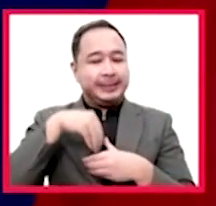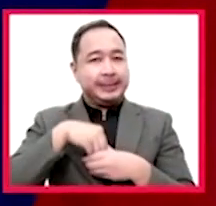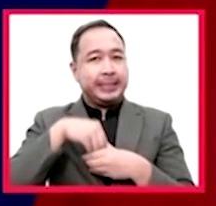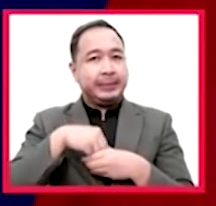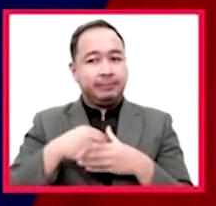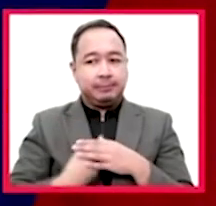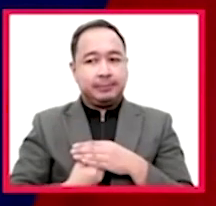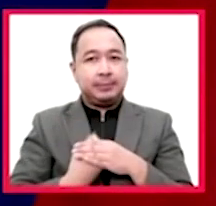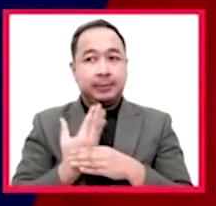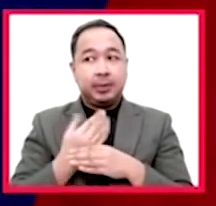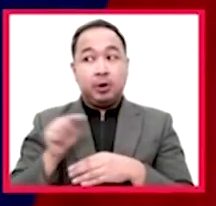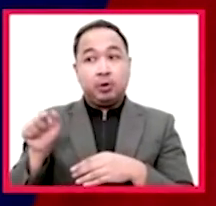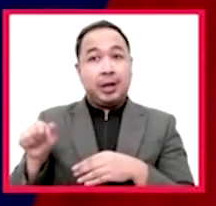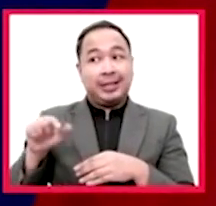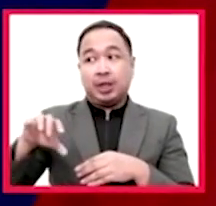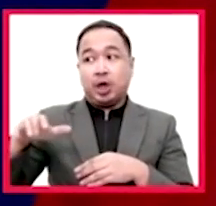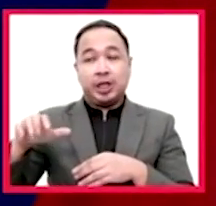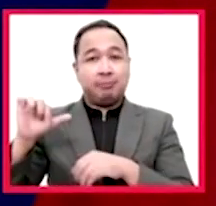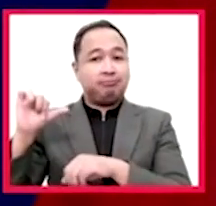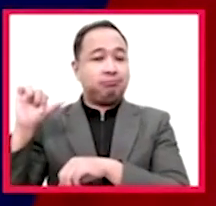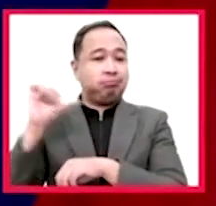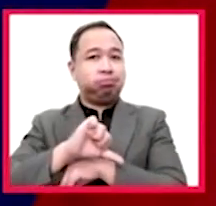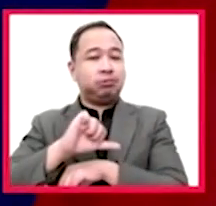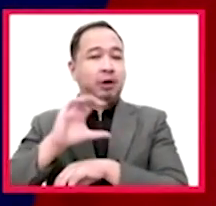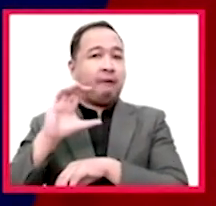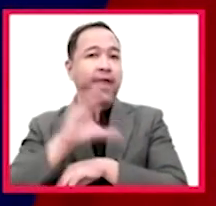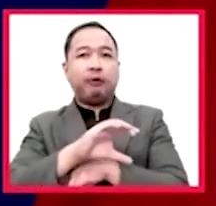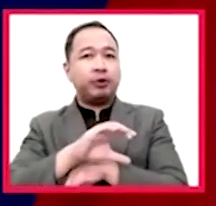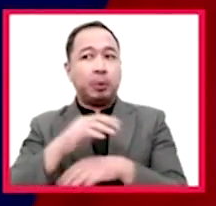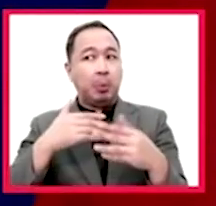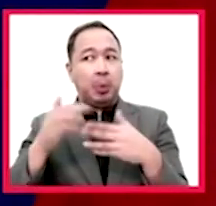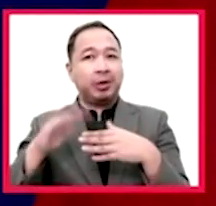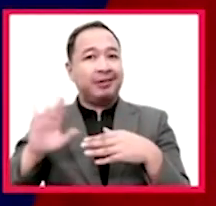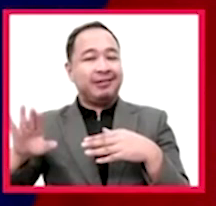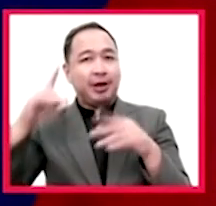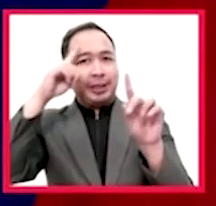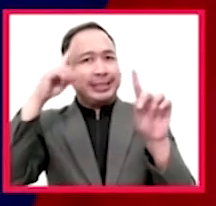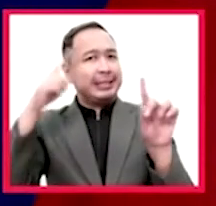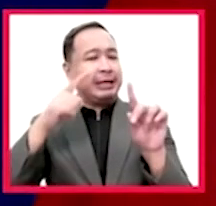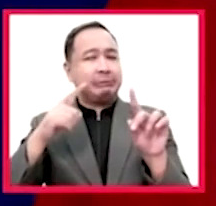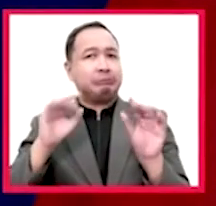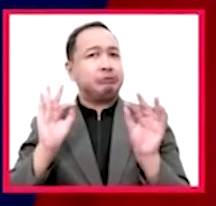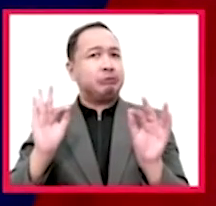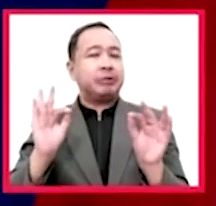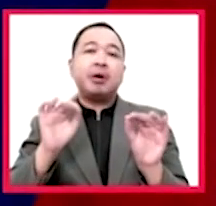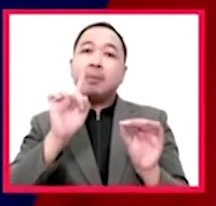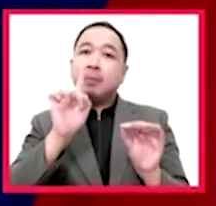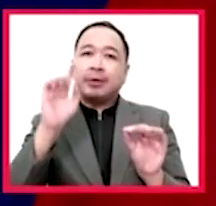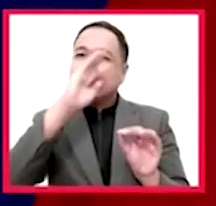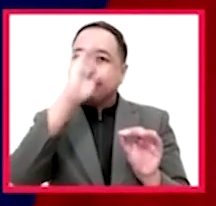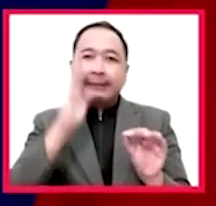within. The imposition of one's will over another, no matter how noble the